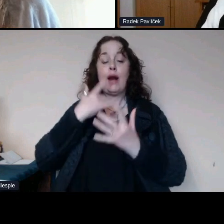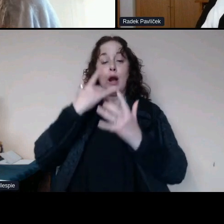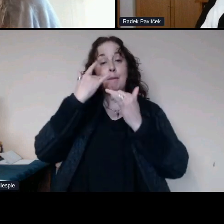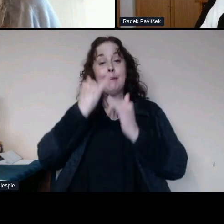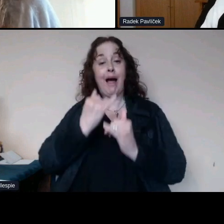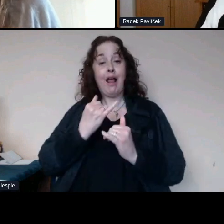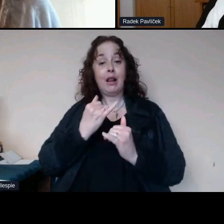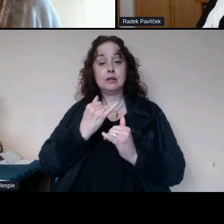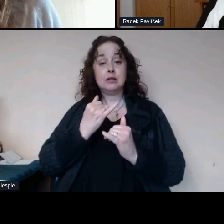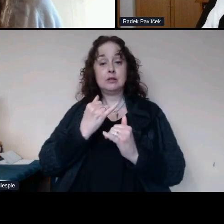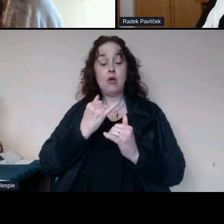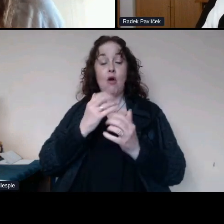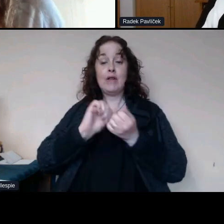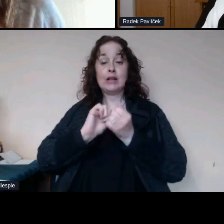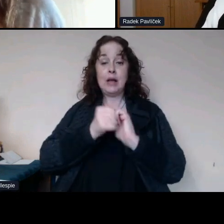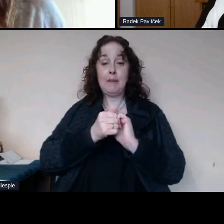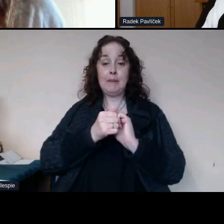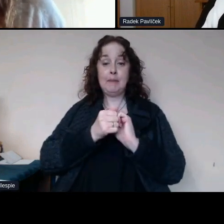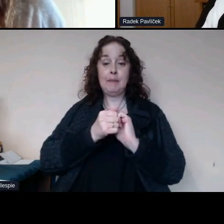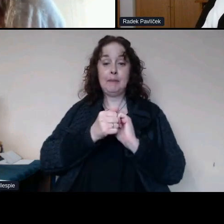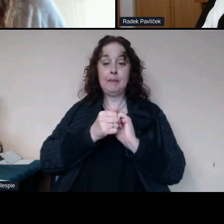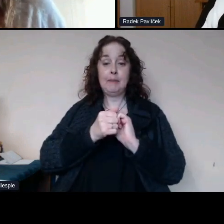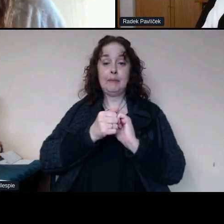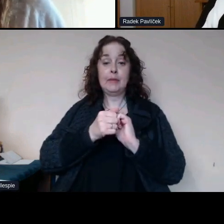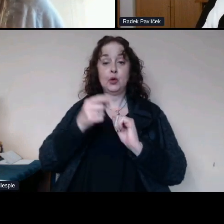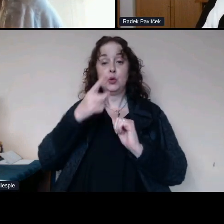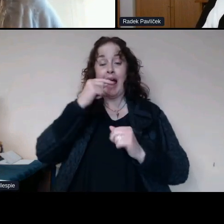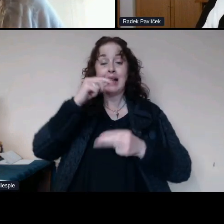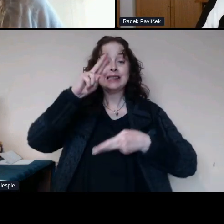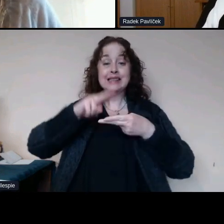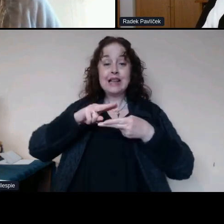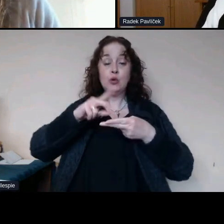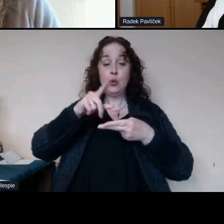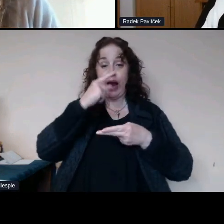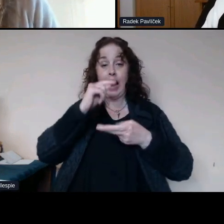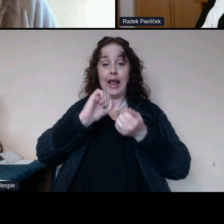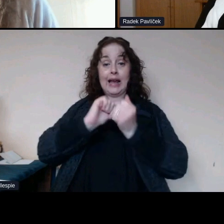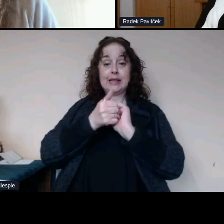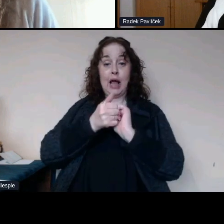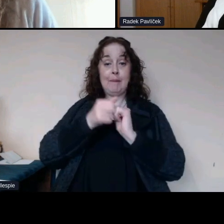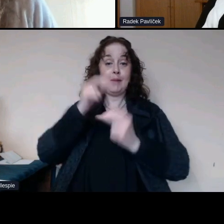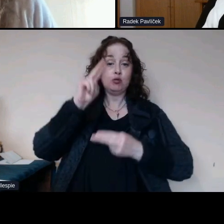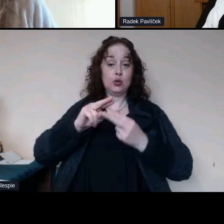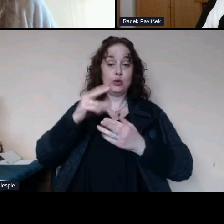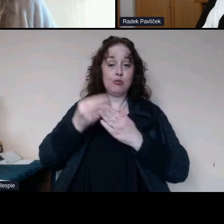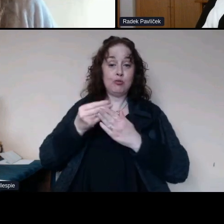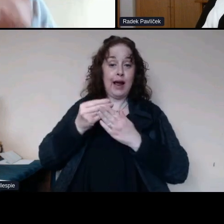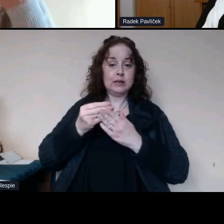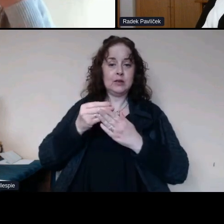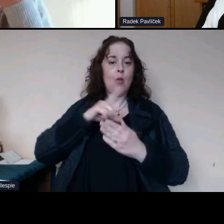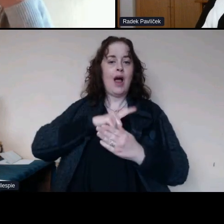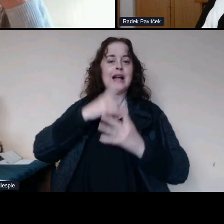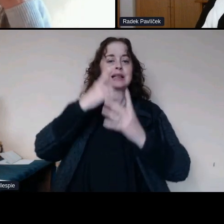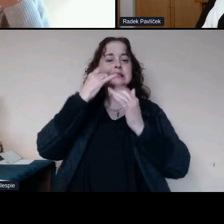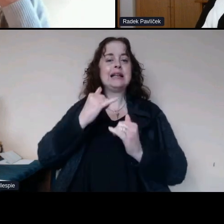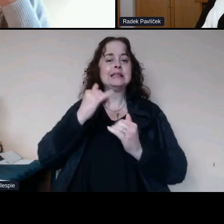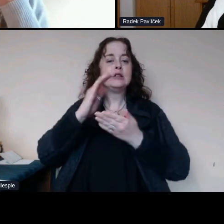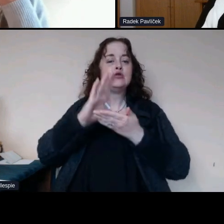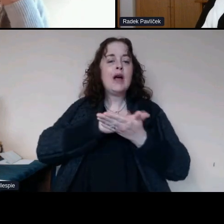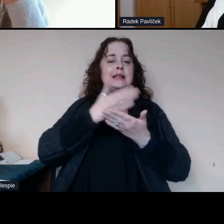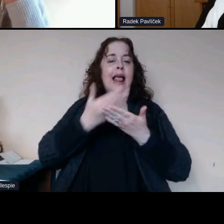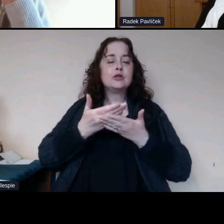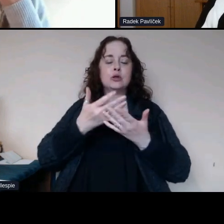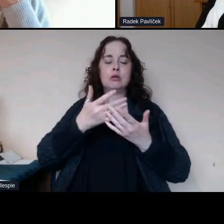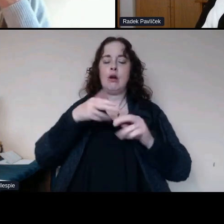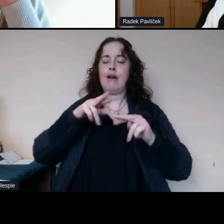of exams, there's also discounts. So you can get the exam at a reduced price, because we're testing how the translation went, if it works well or